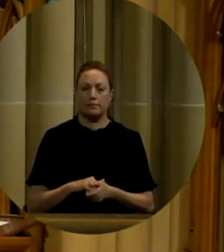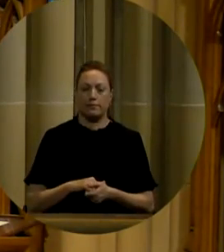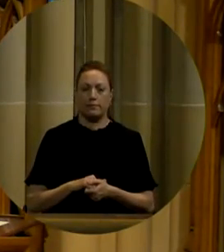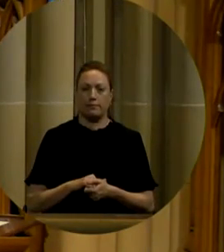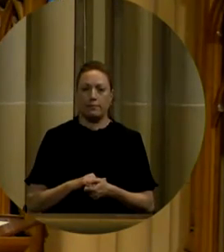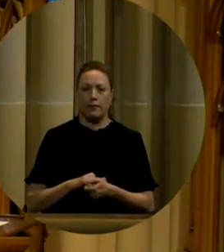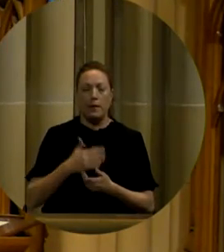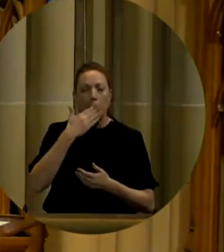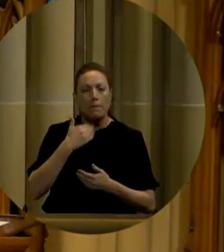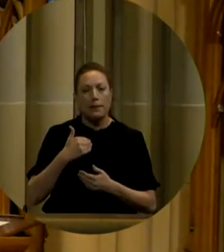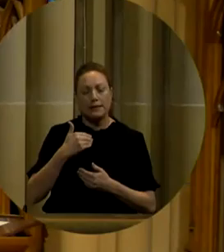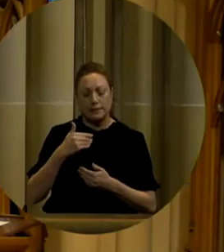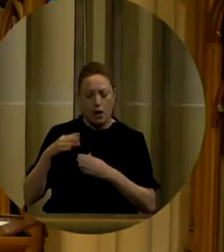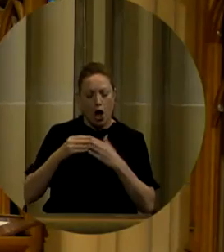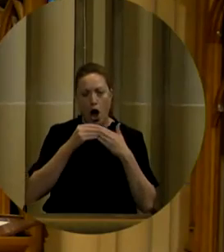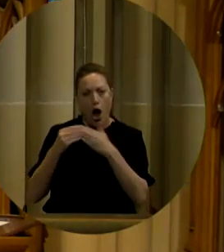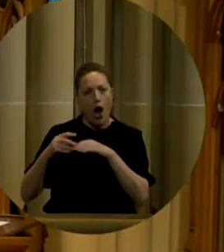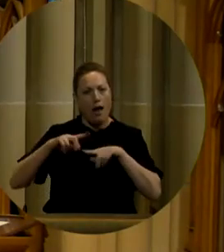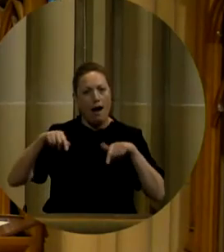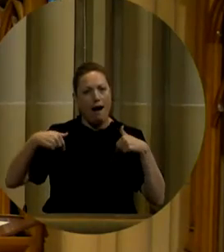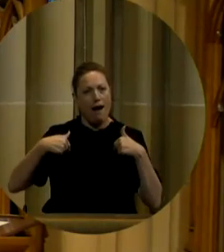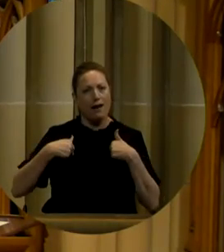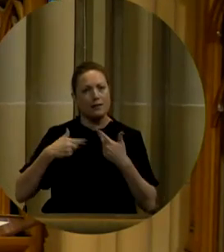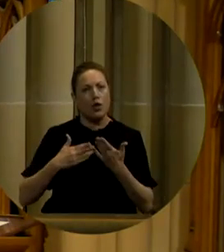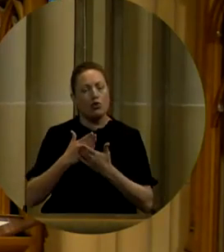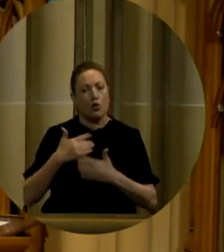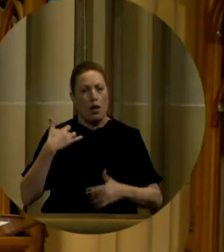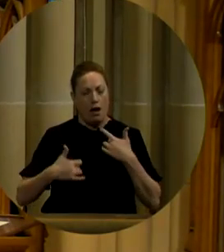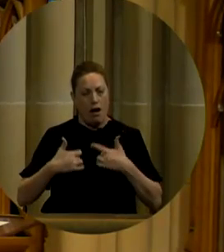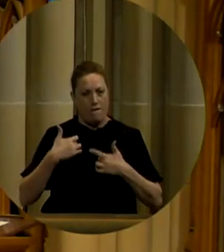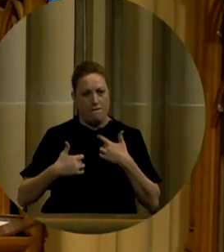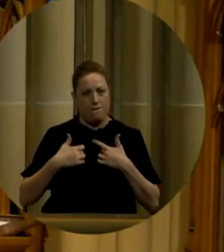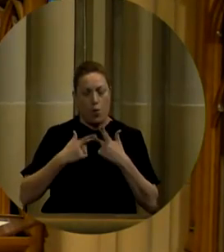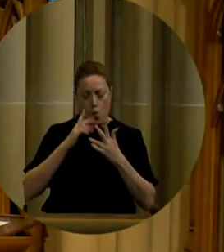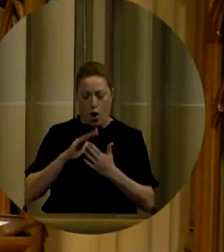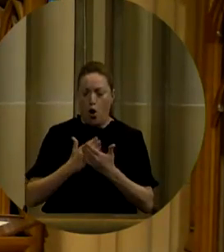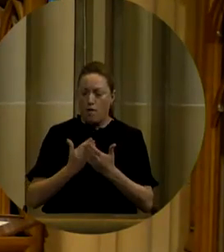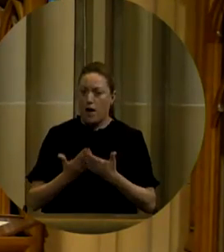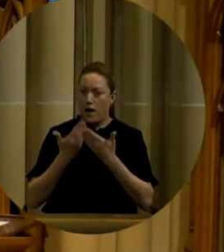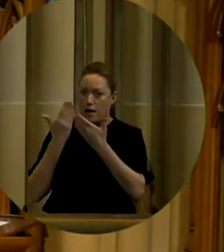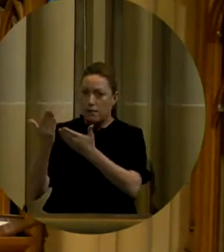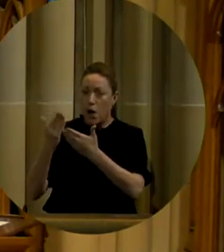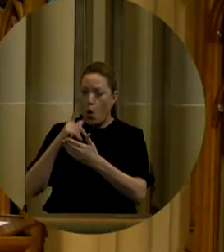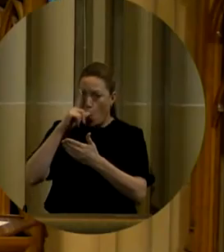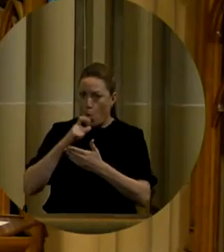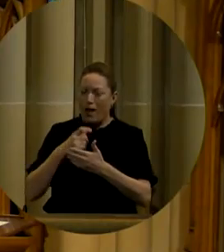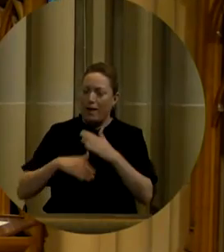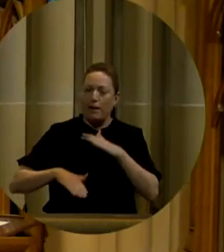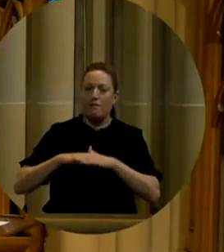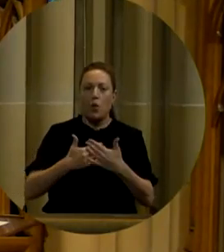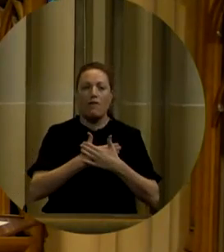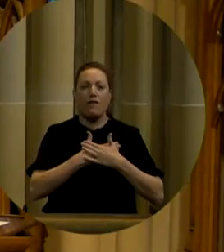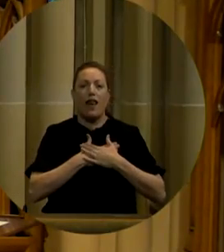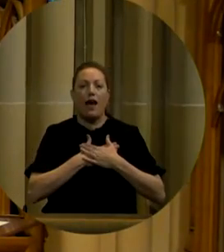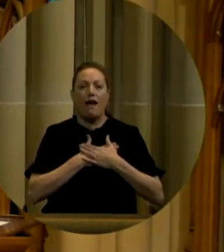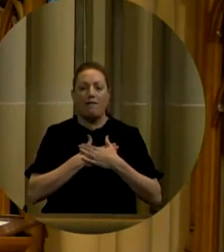your paths, that through these sacrificial offerings which we bring, we may possess the gift of charity for